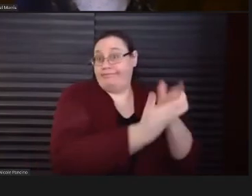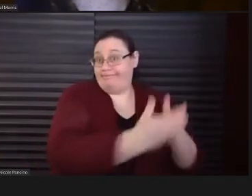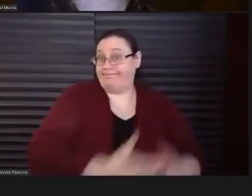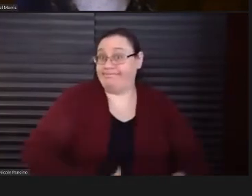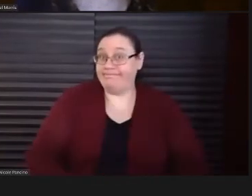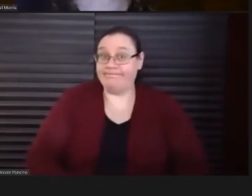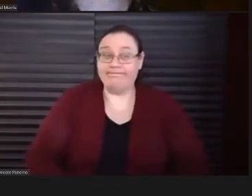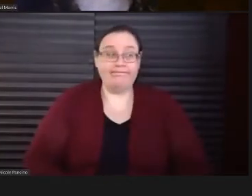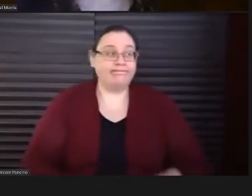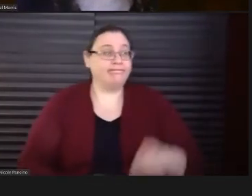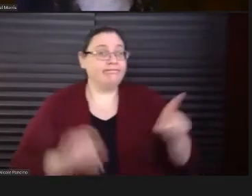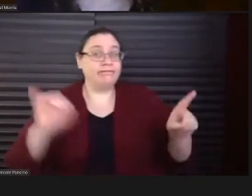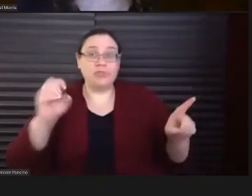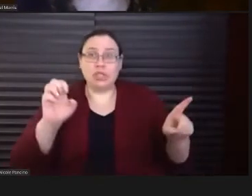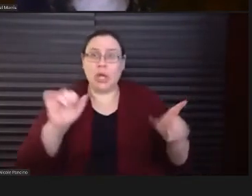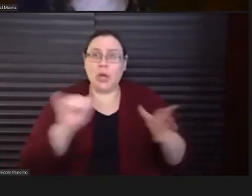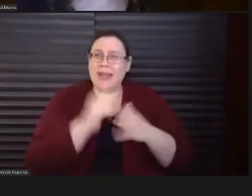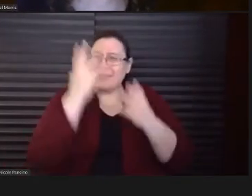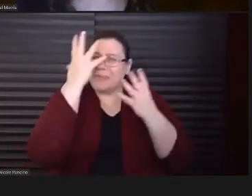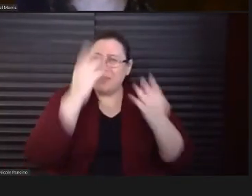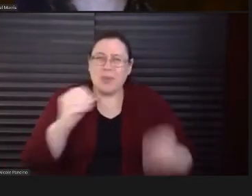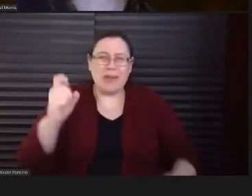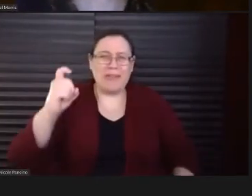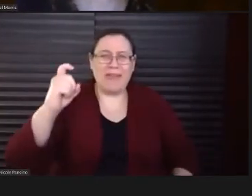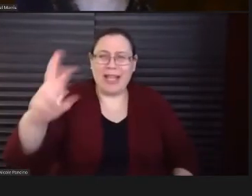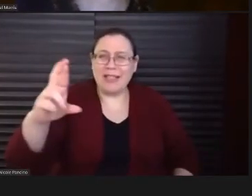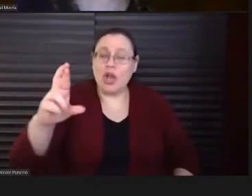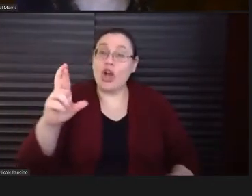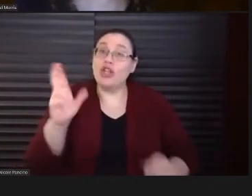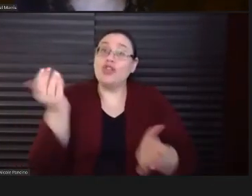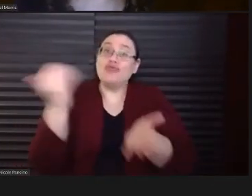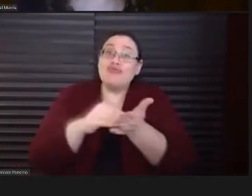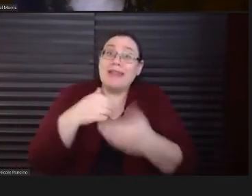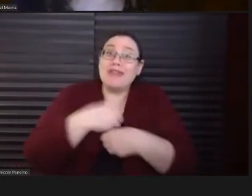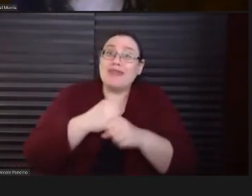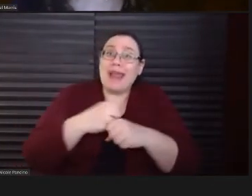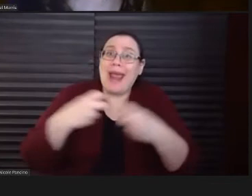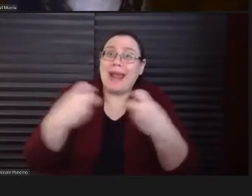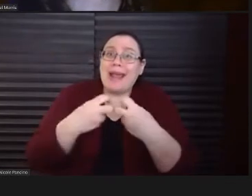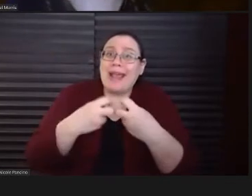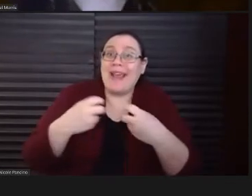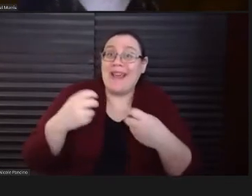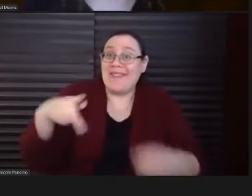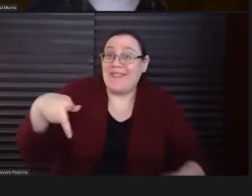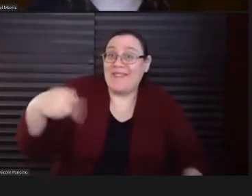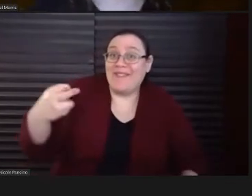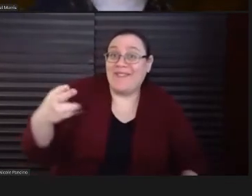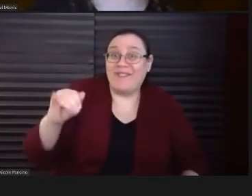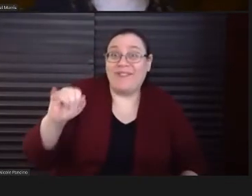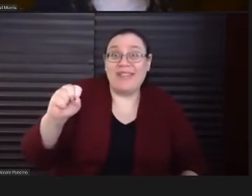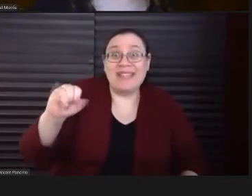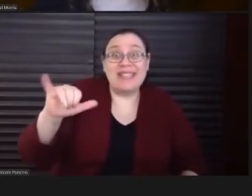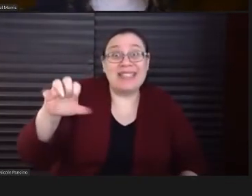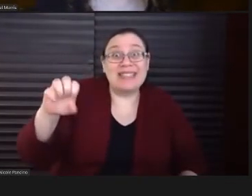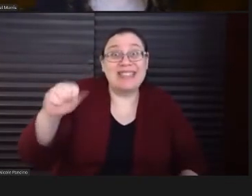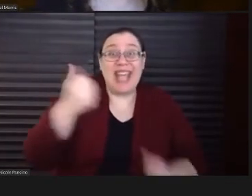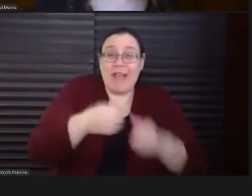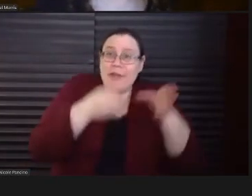That's the beauty of XR. You're recreating physics, right? So you want to recreate physics. Every individual has